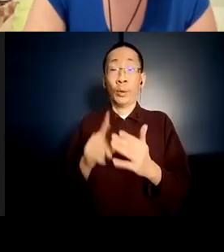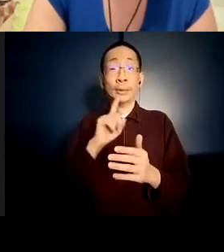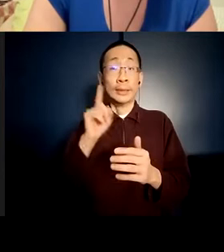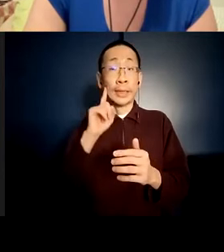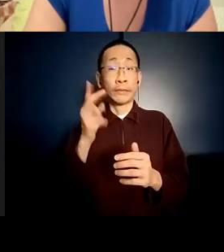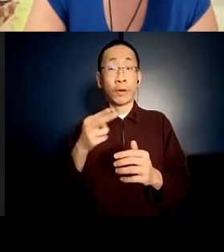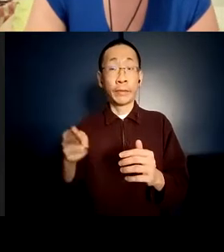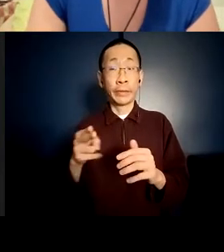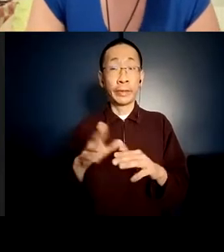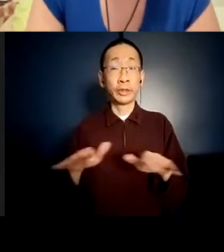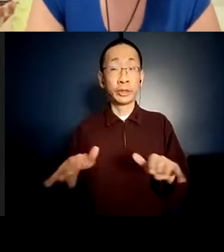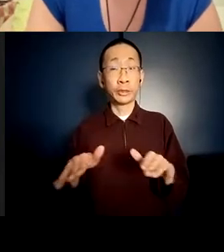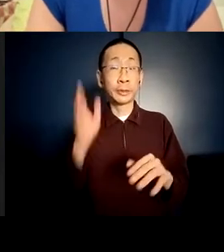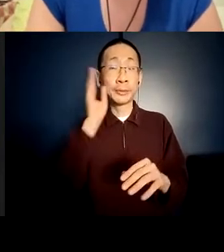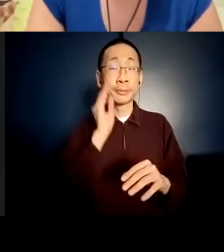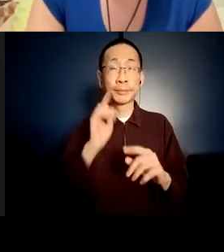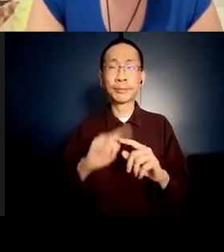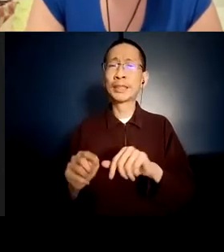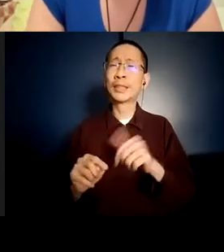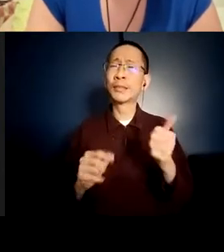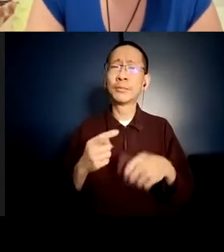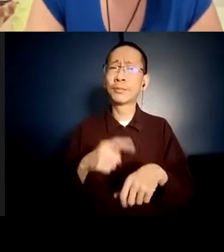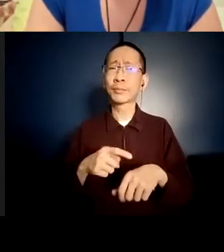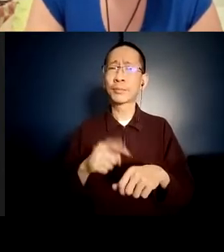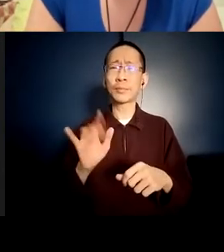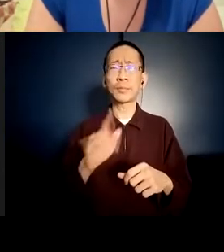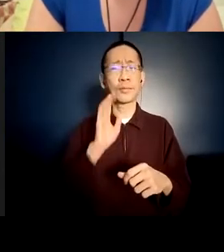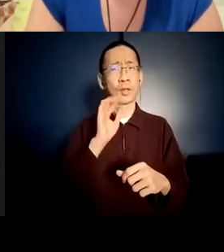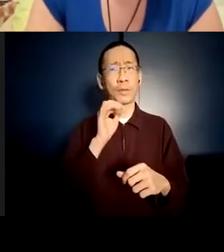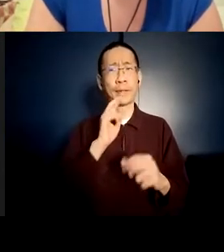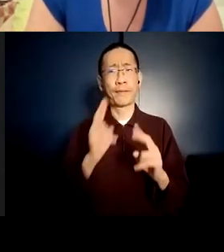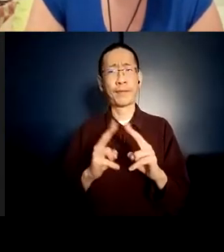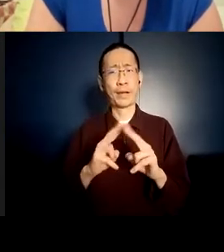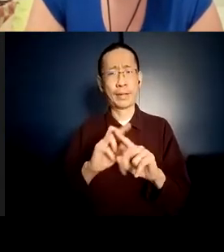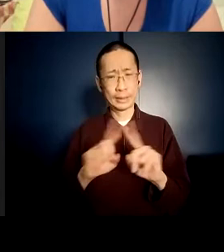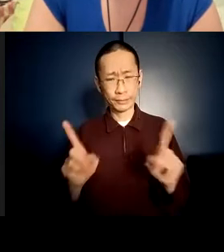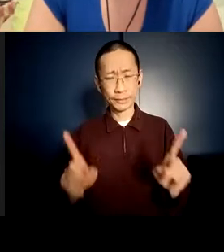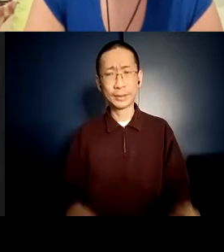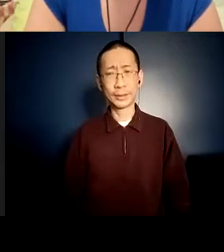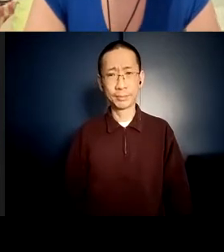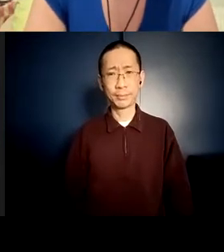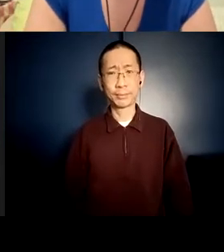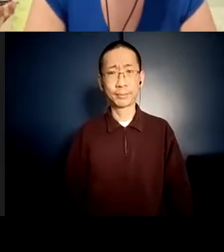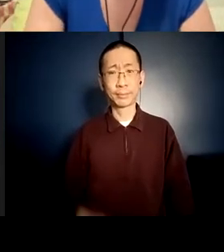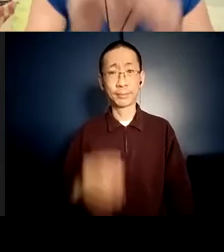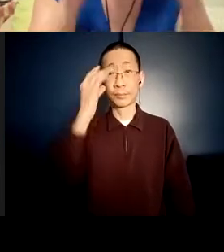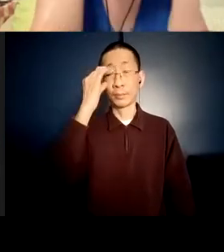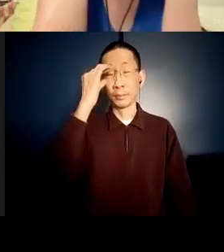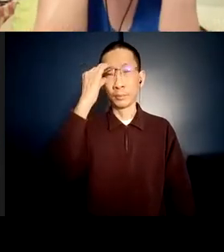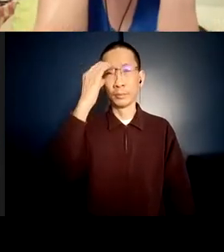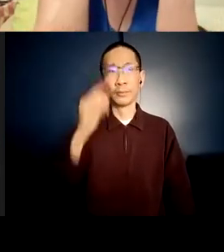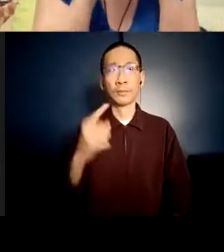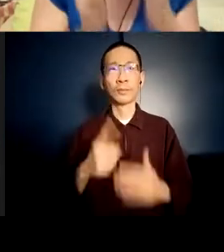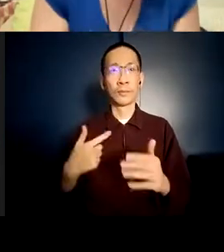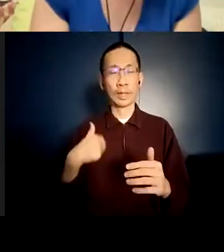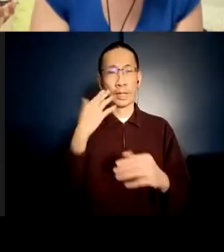children experience, but then other areas where it would be very different. What I do know about